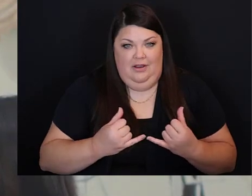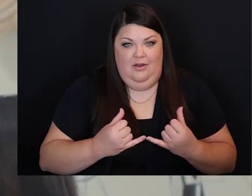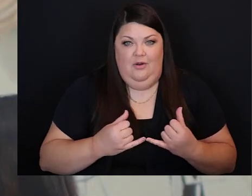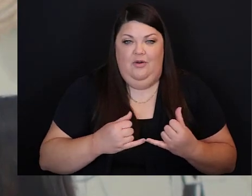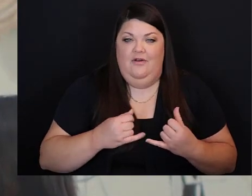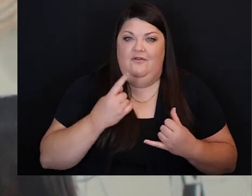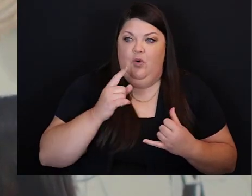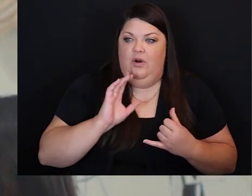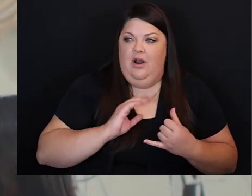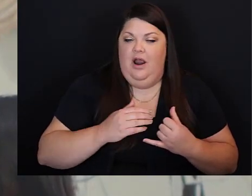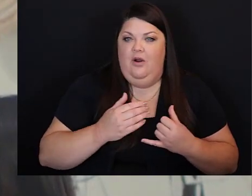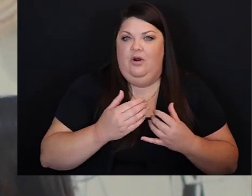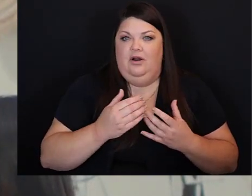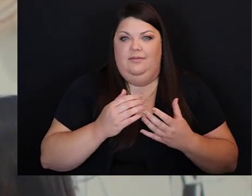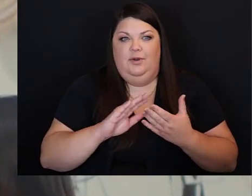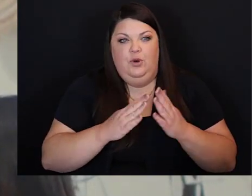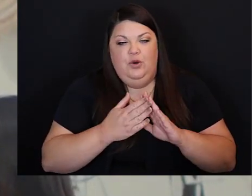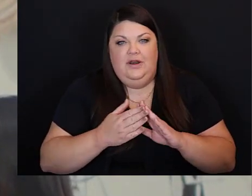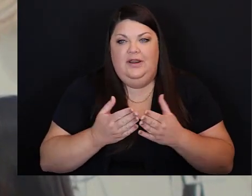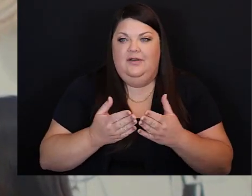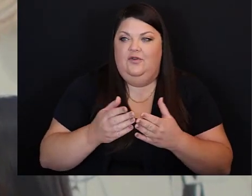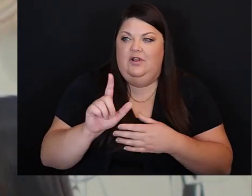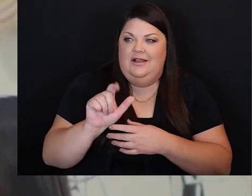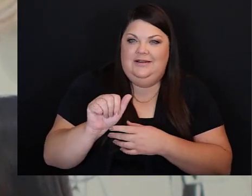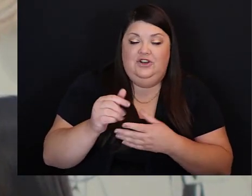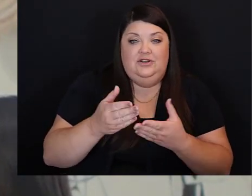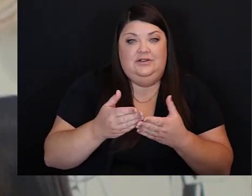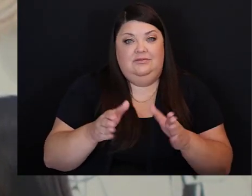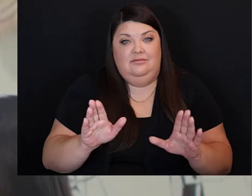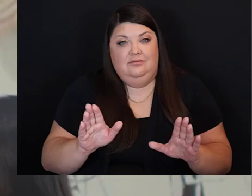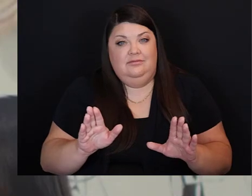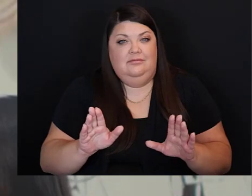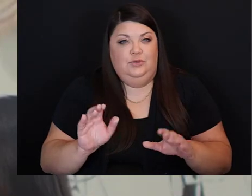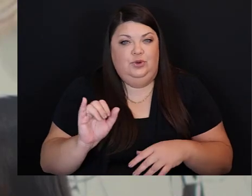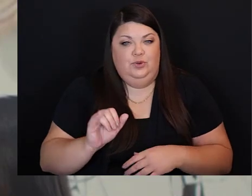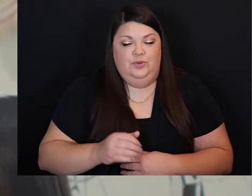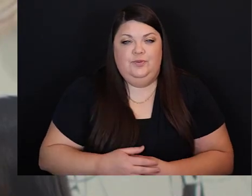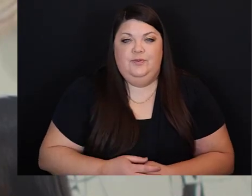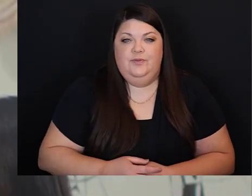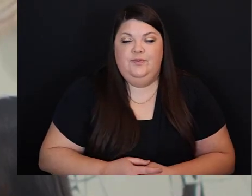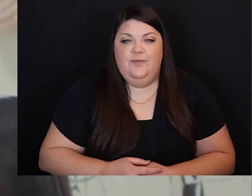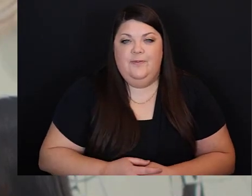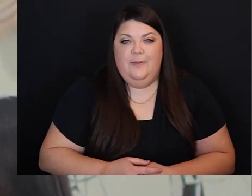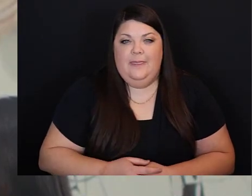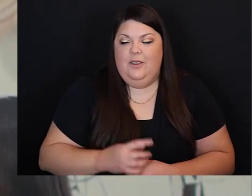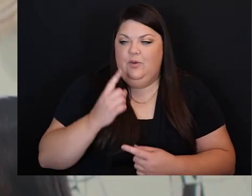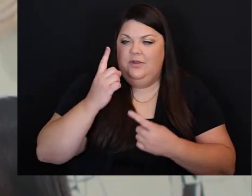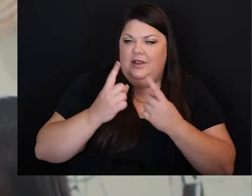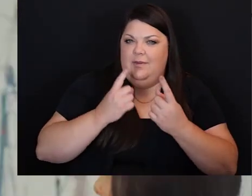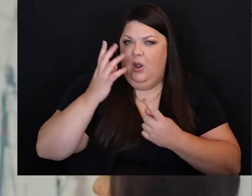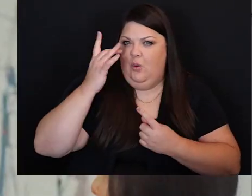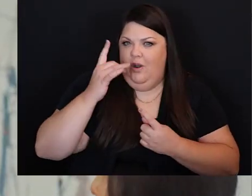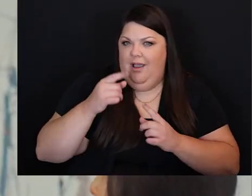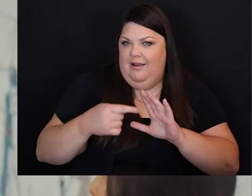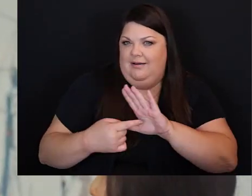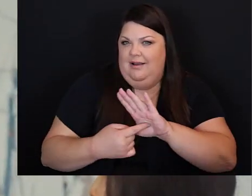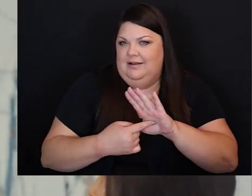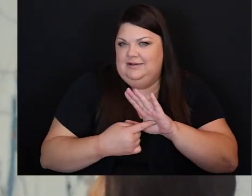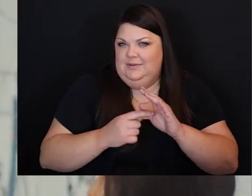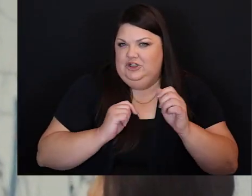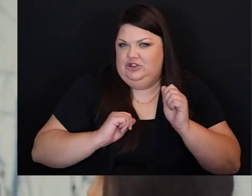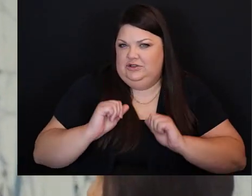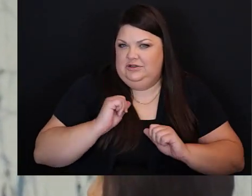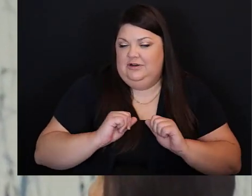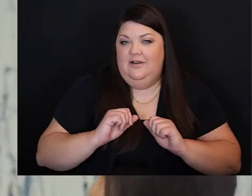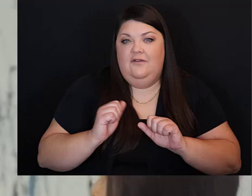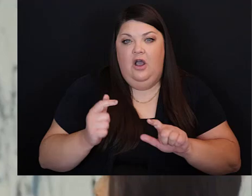moment for our community, for Los Angeles, and even more broadly, and to think about why an exhibition of